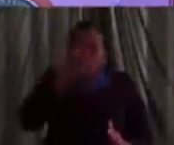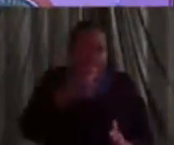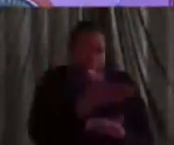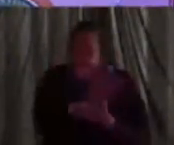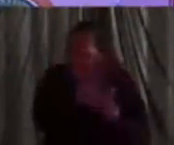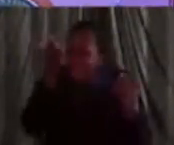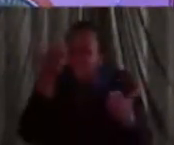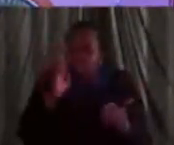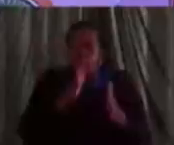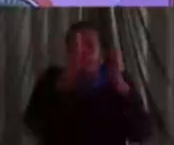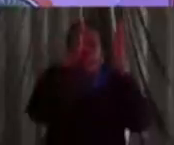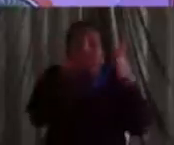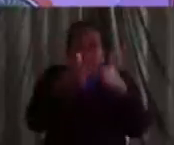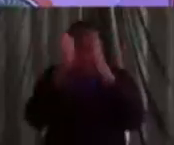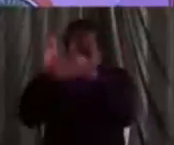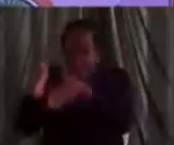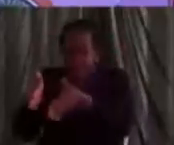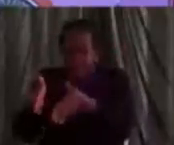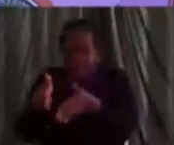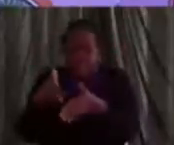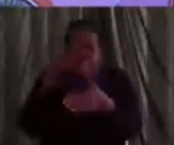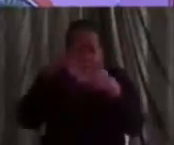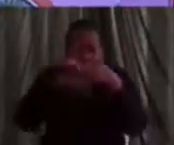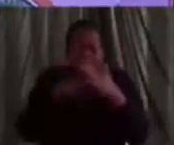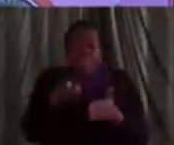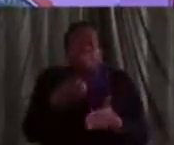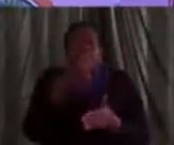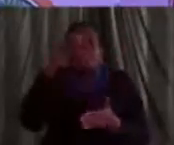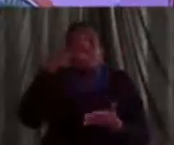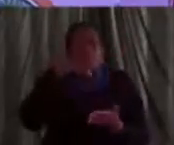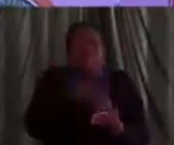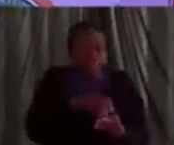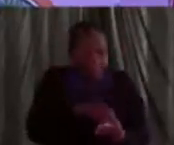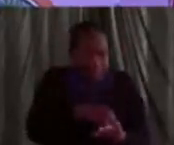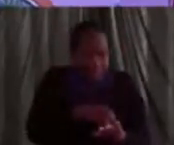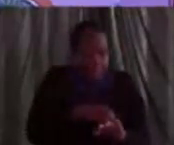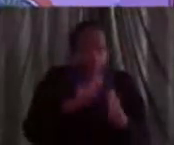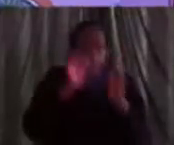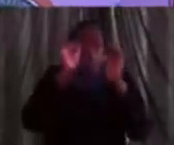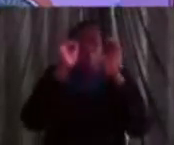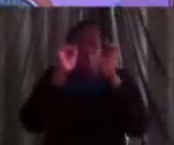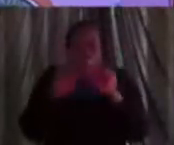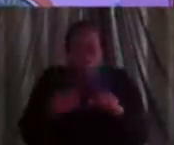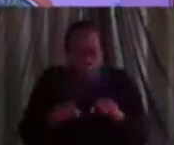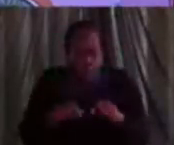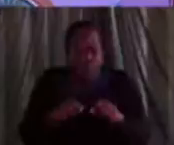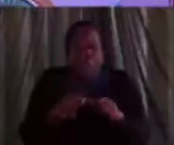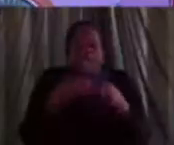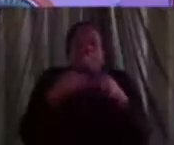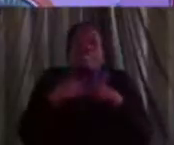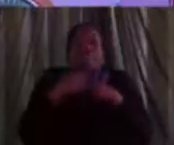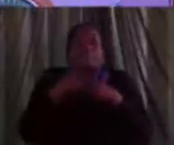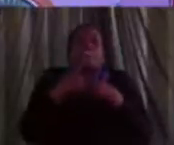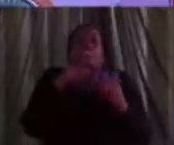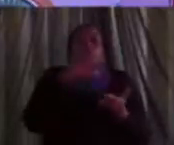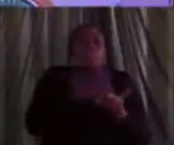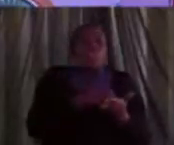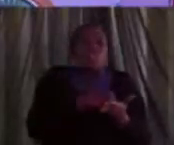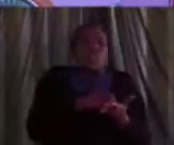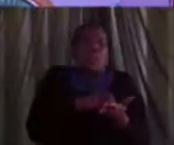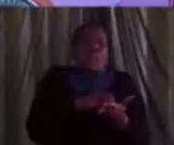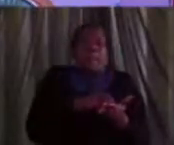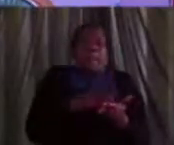us. So in that case, we would permit that kind of a situation, particularly if it is